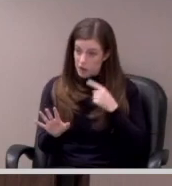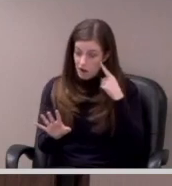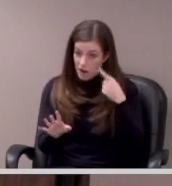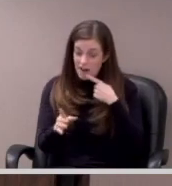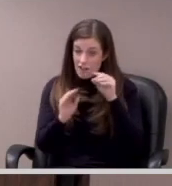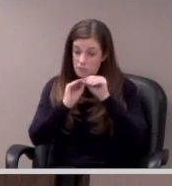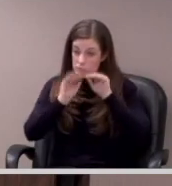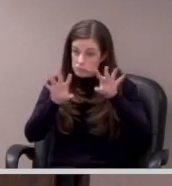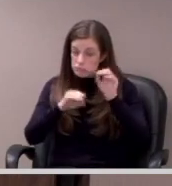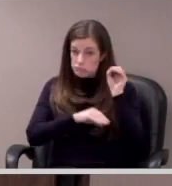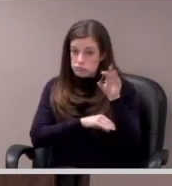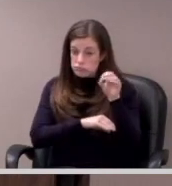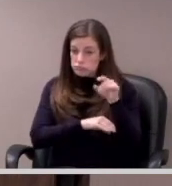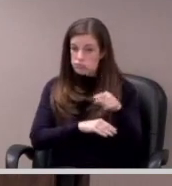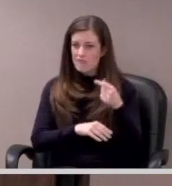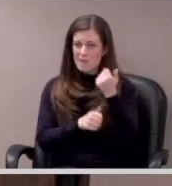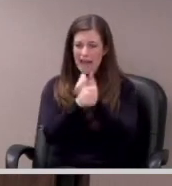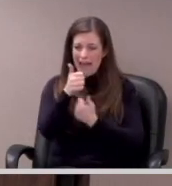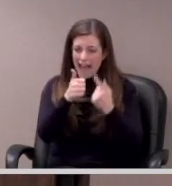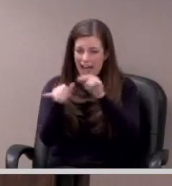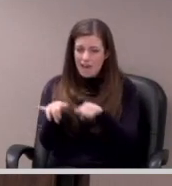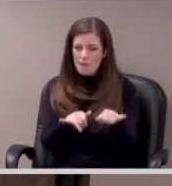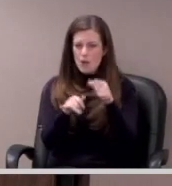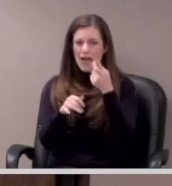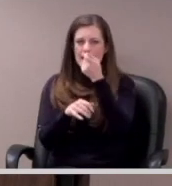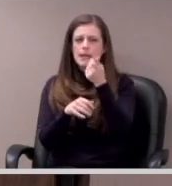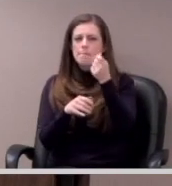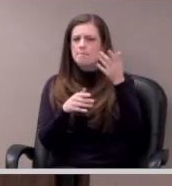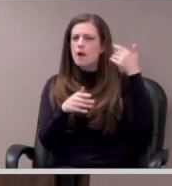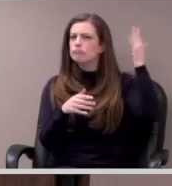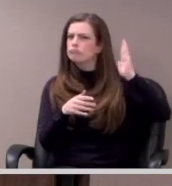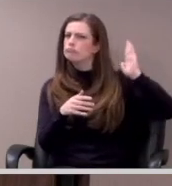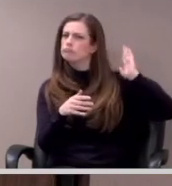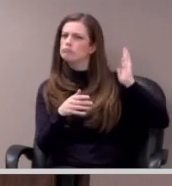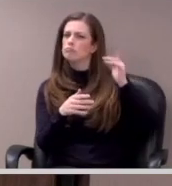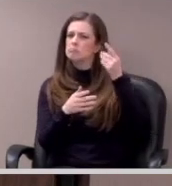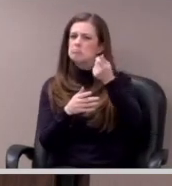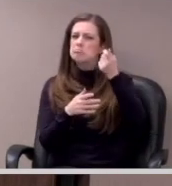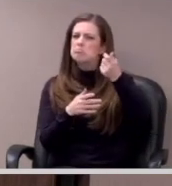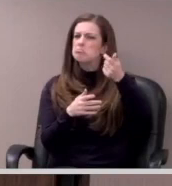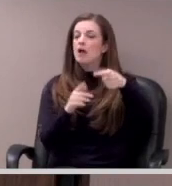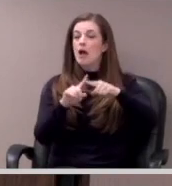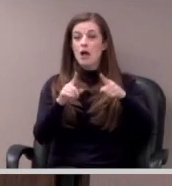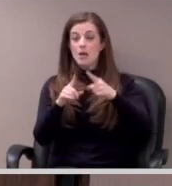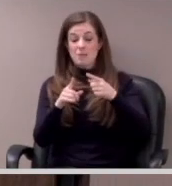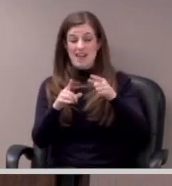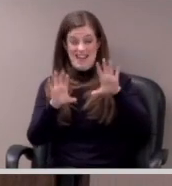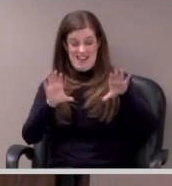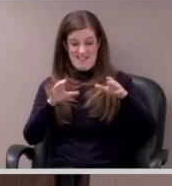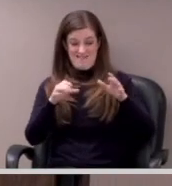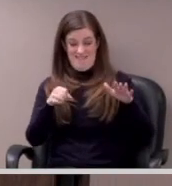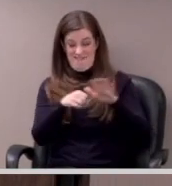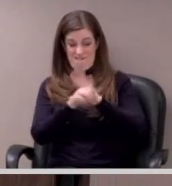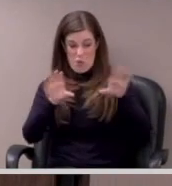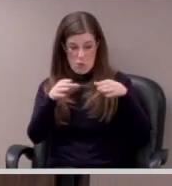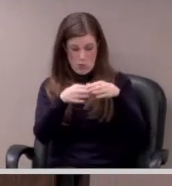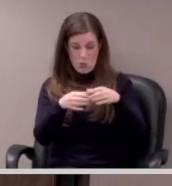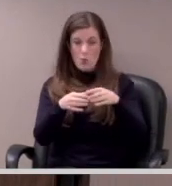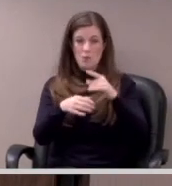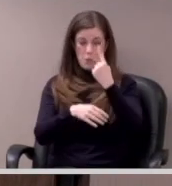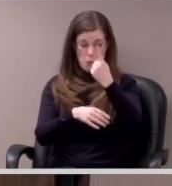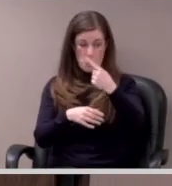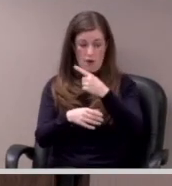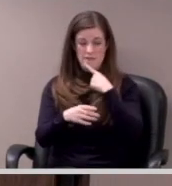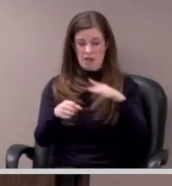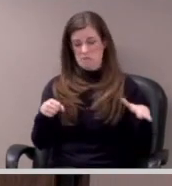in front of everybody. I've heard it in little pieces here and there, but to the entire group, I was at the PAC one, I came late to the one